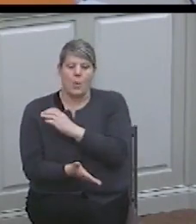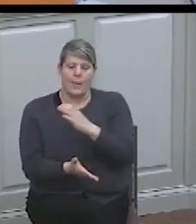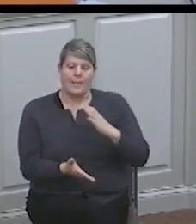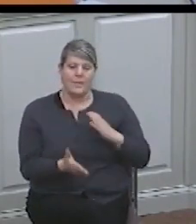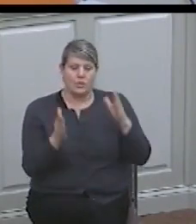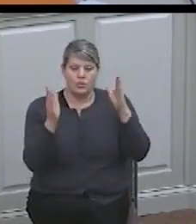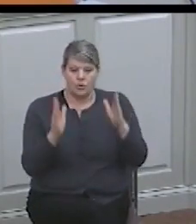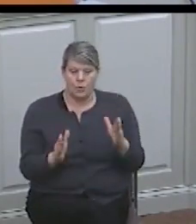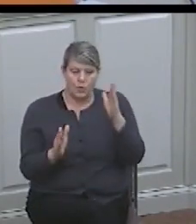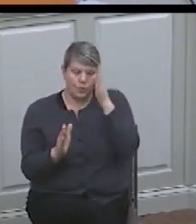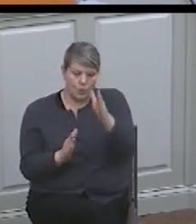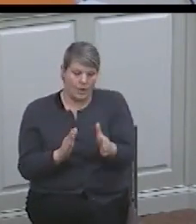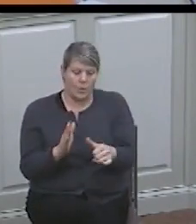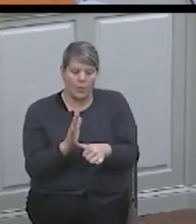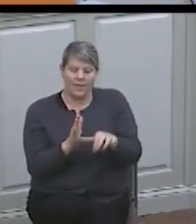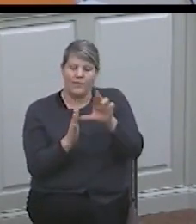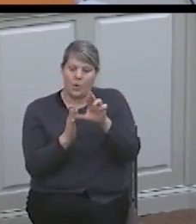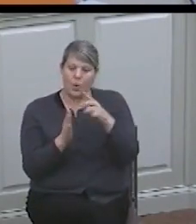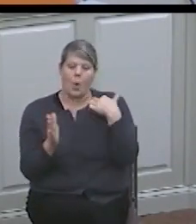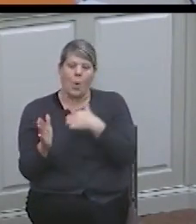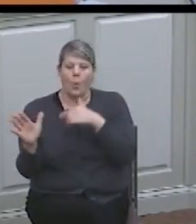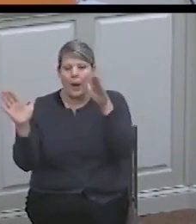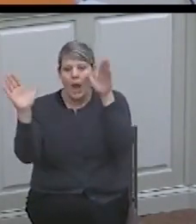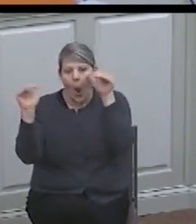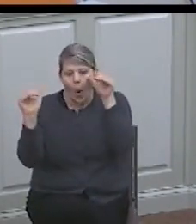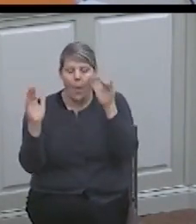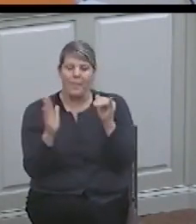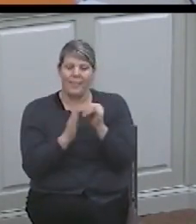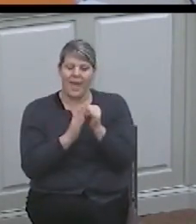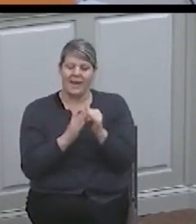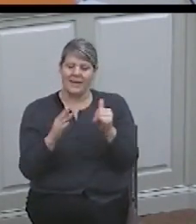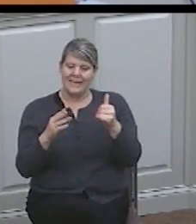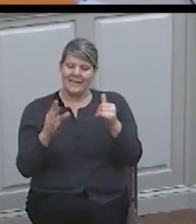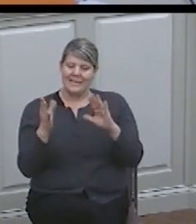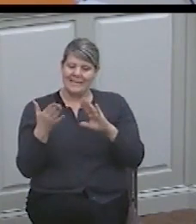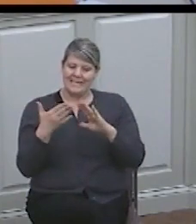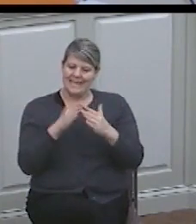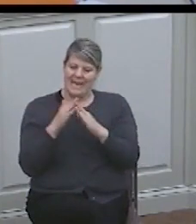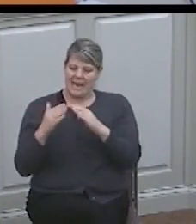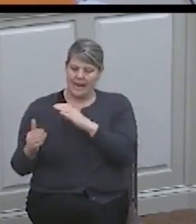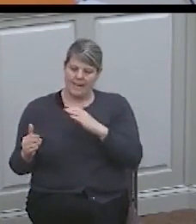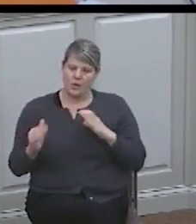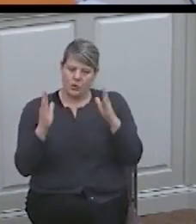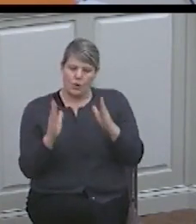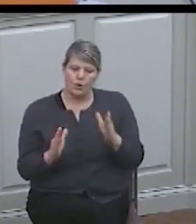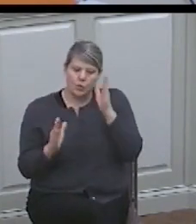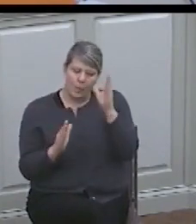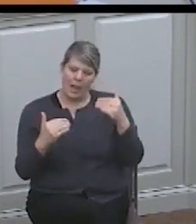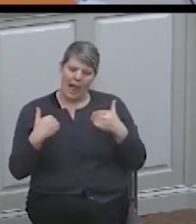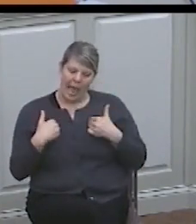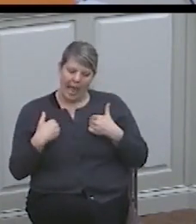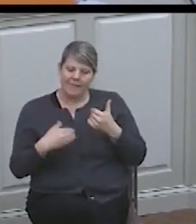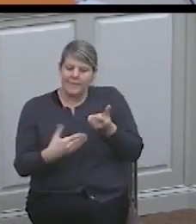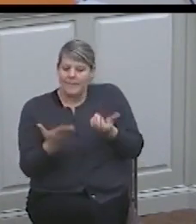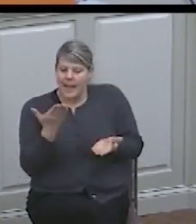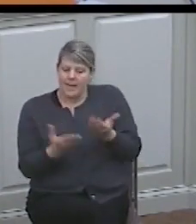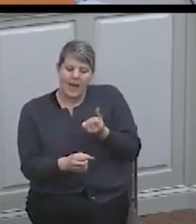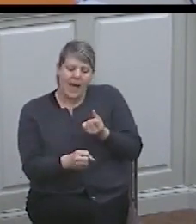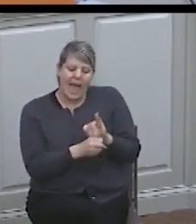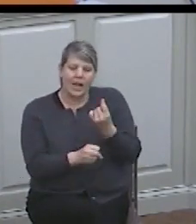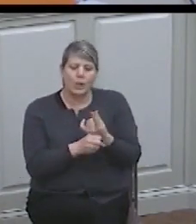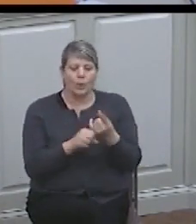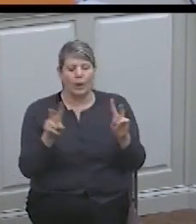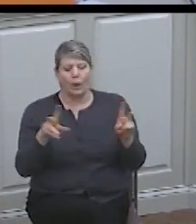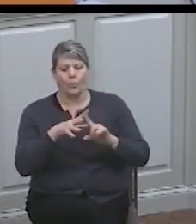hope that city retreats will be a regular ongoing manner, and one that these could be looked at on an annual basis to say, what